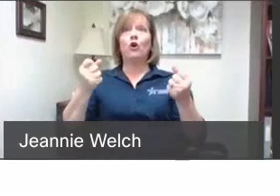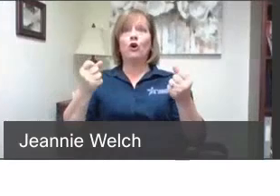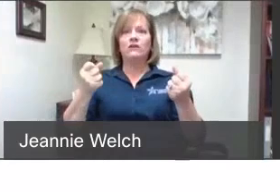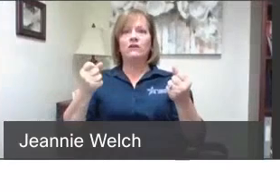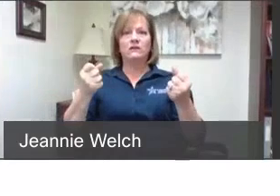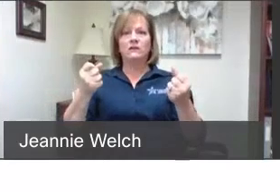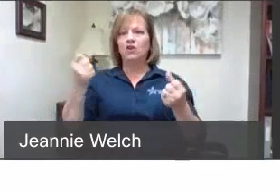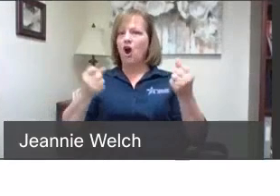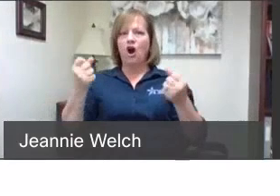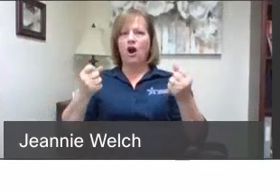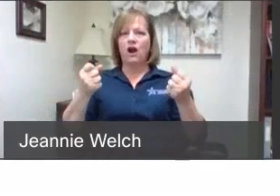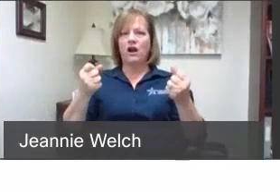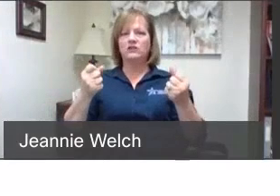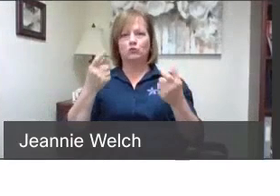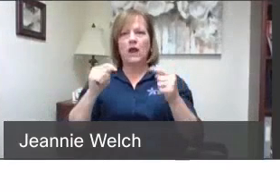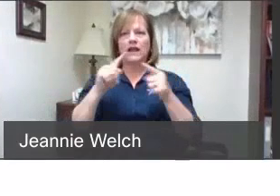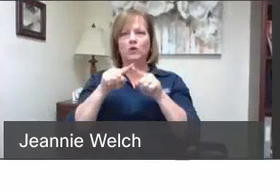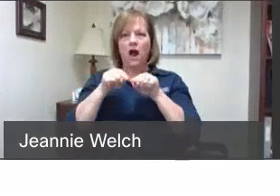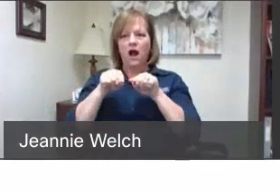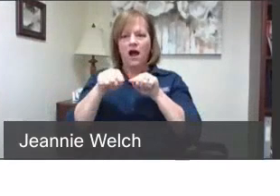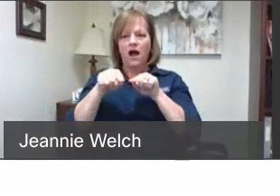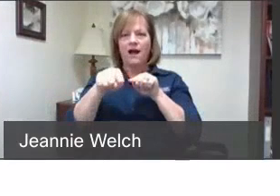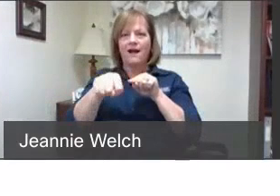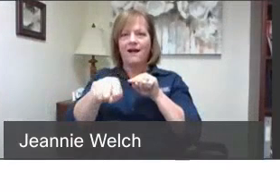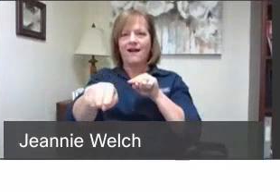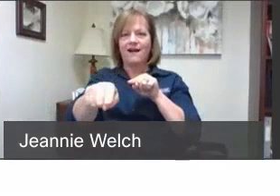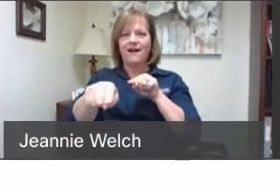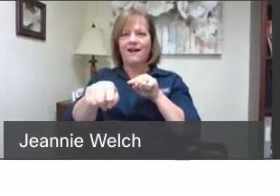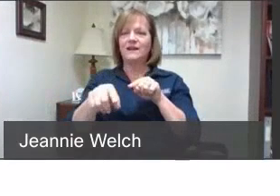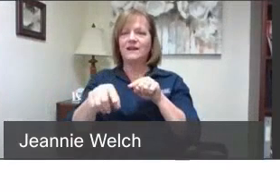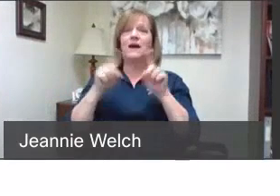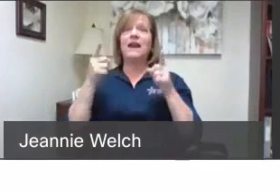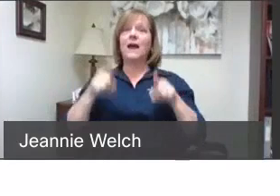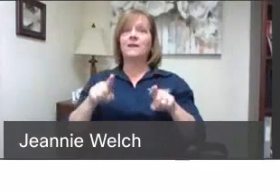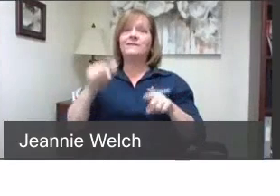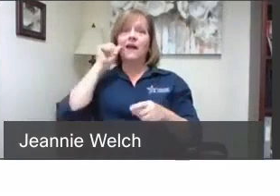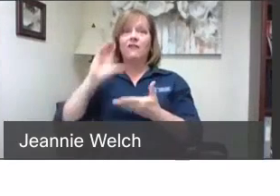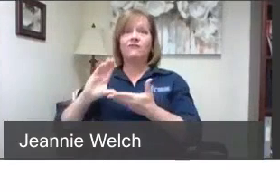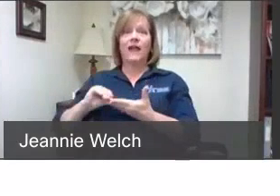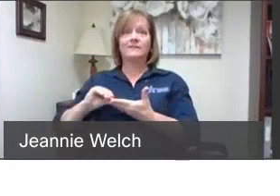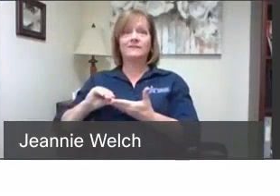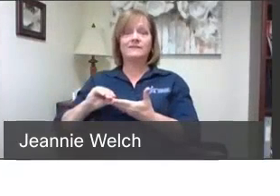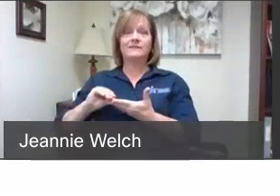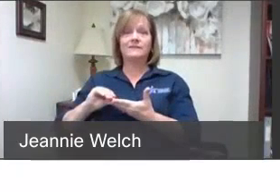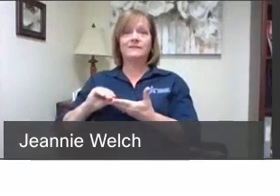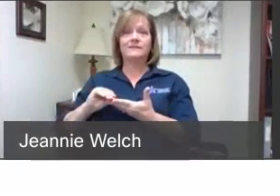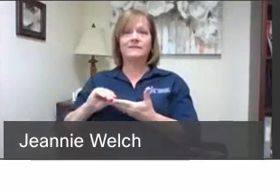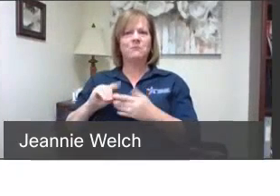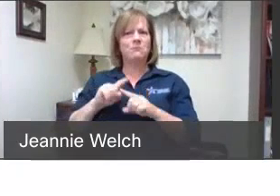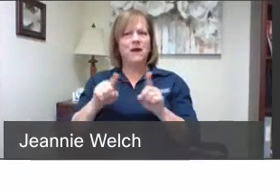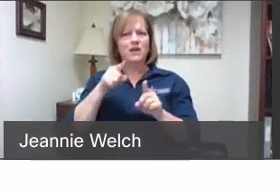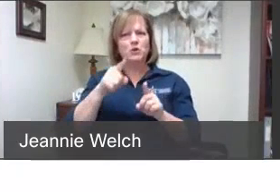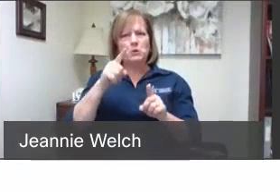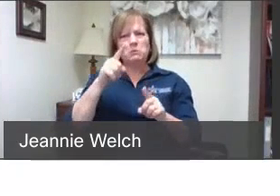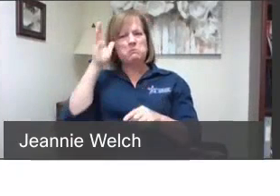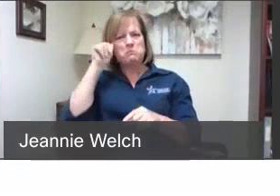is trying to get you where you need to go. Guess what happens? You get a flat. And you keep trying to drive. It's going